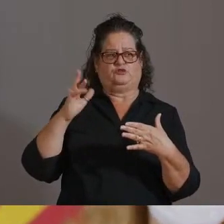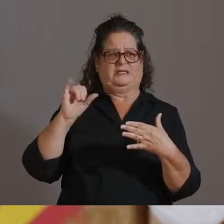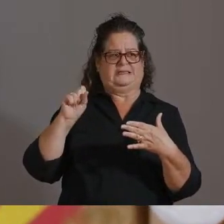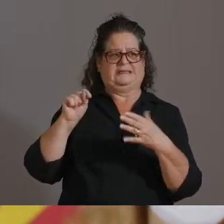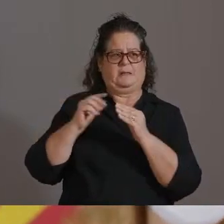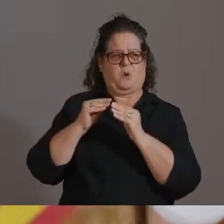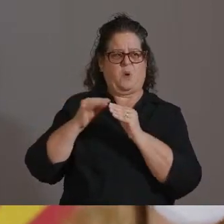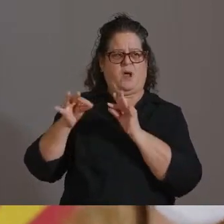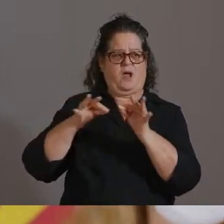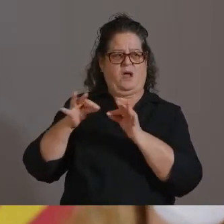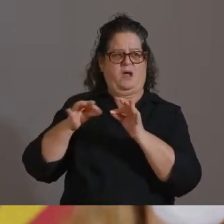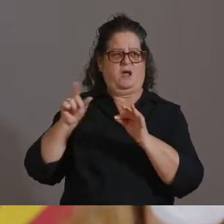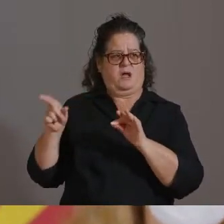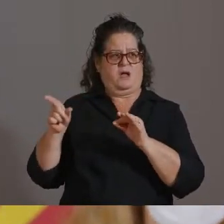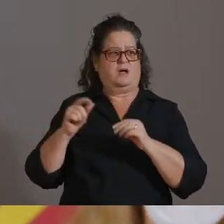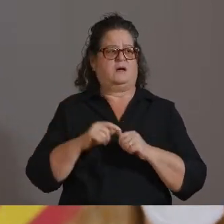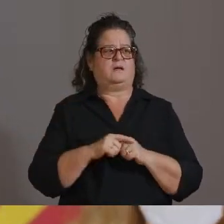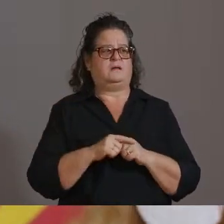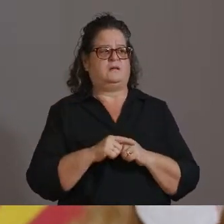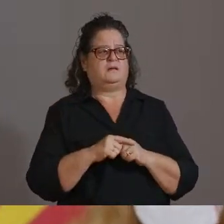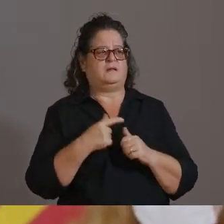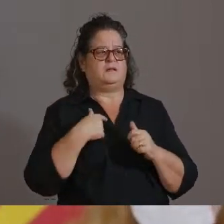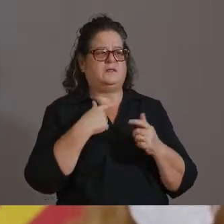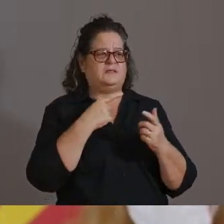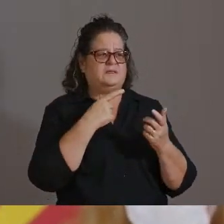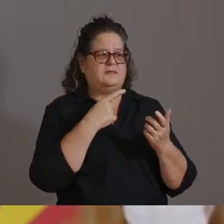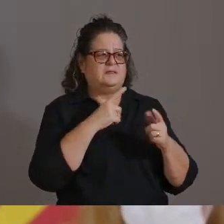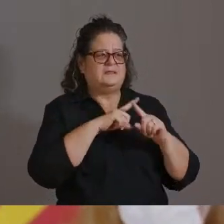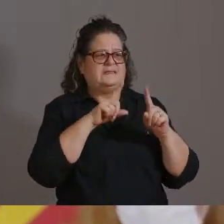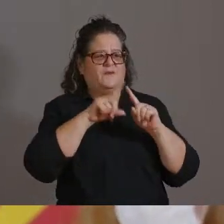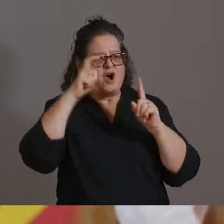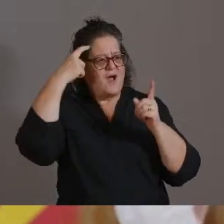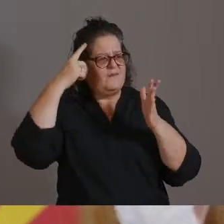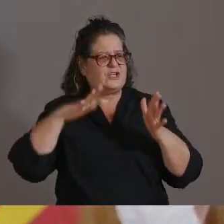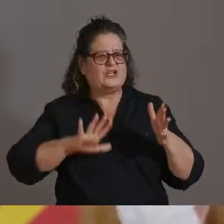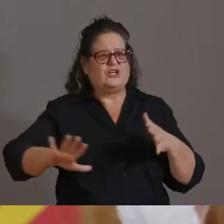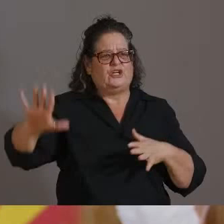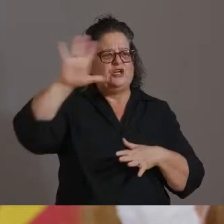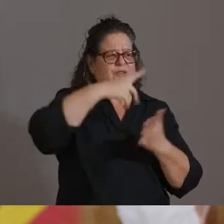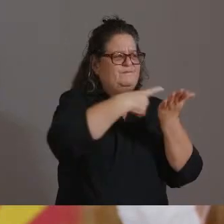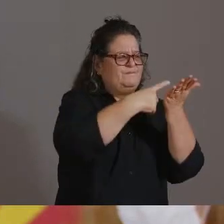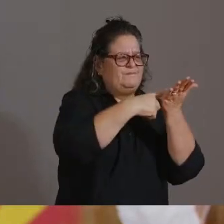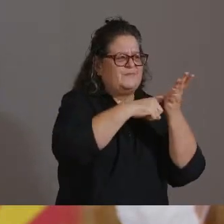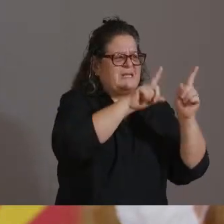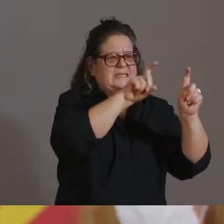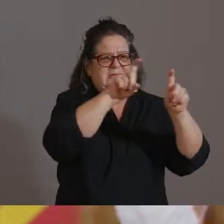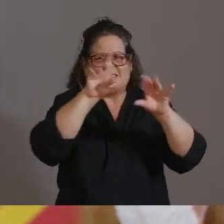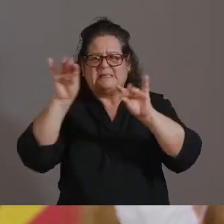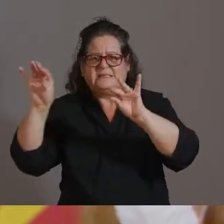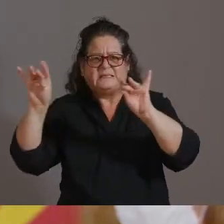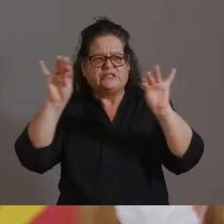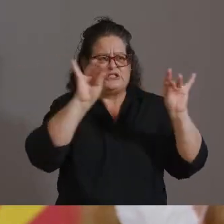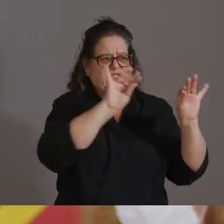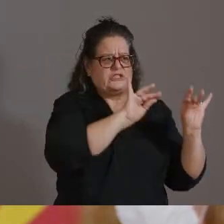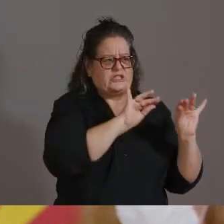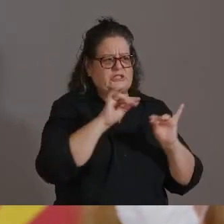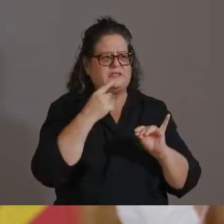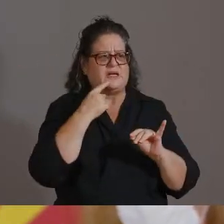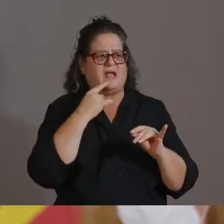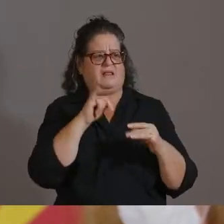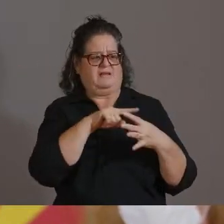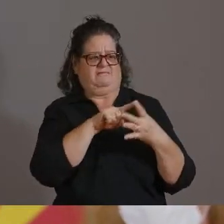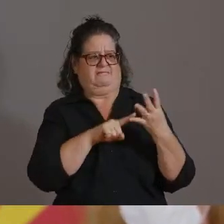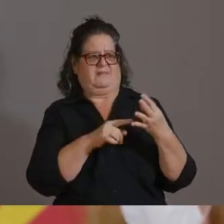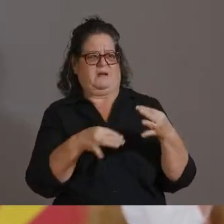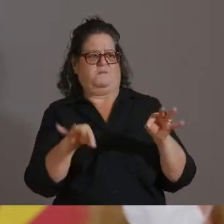my conversations with other governors, that's what they've seen as well. There's likely a number of